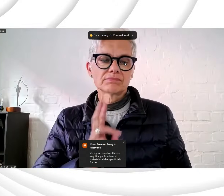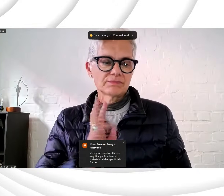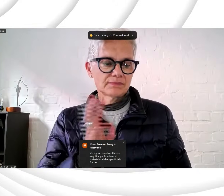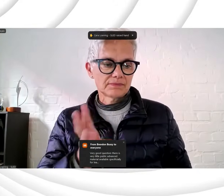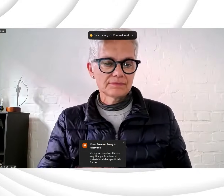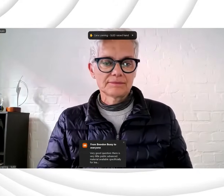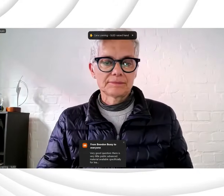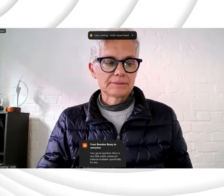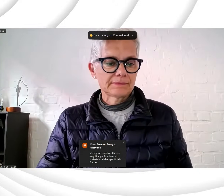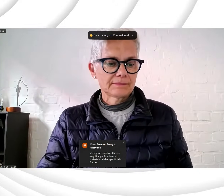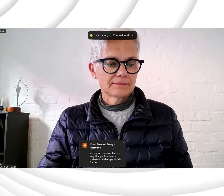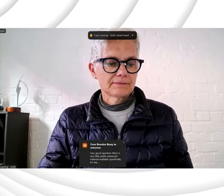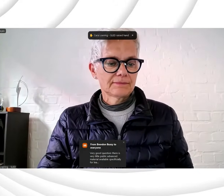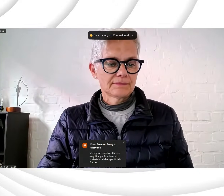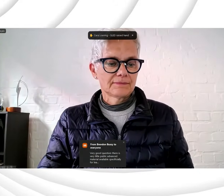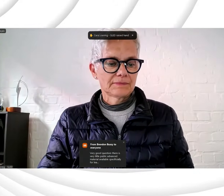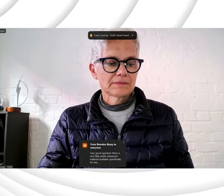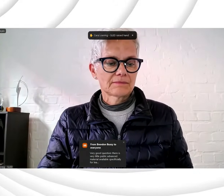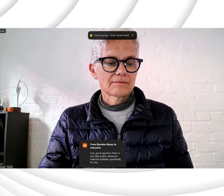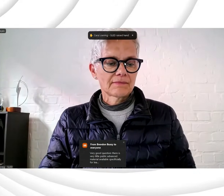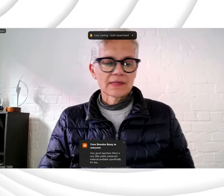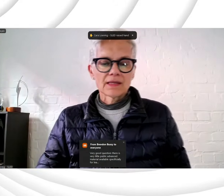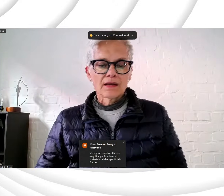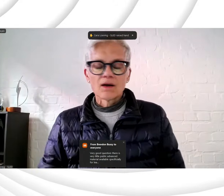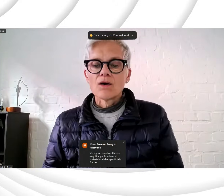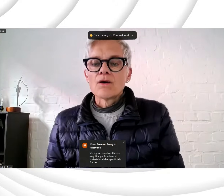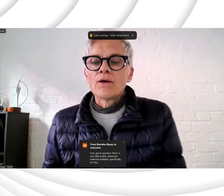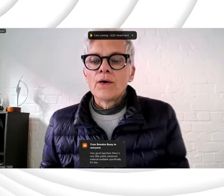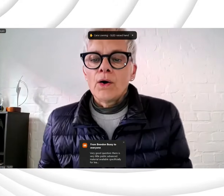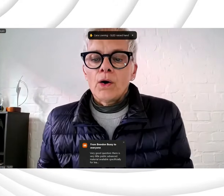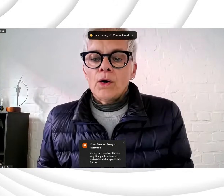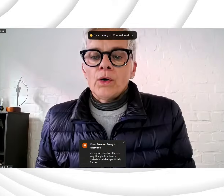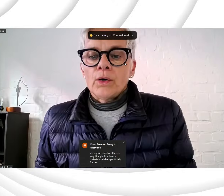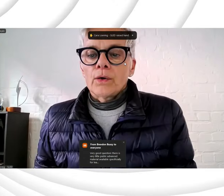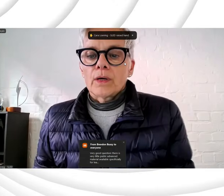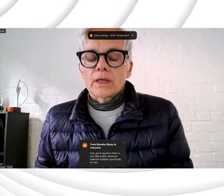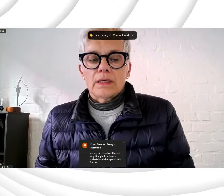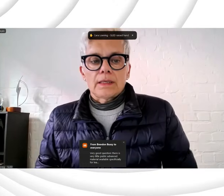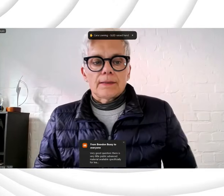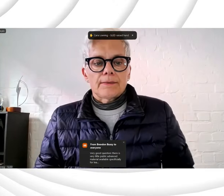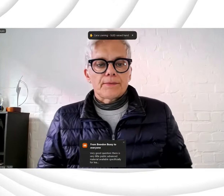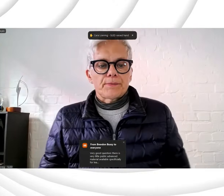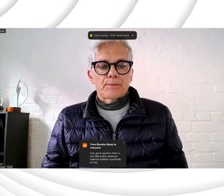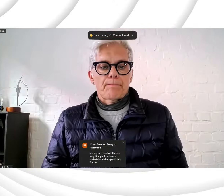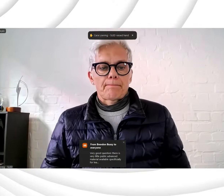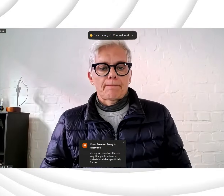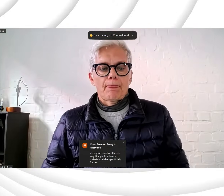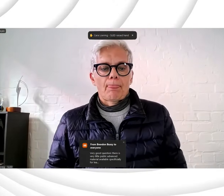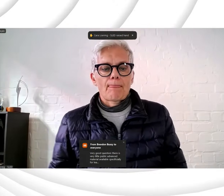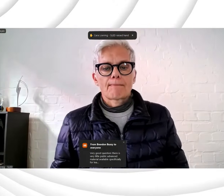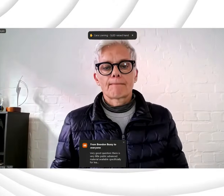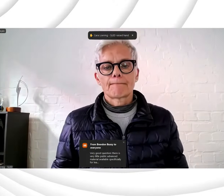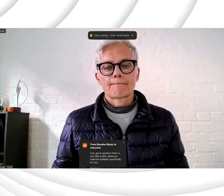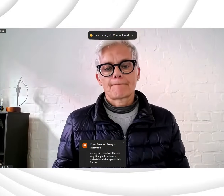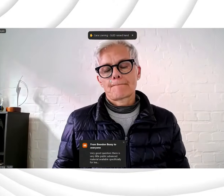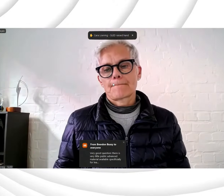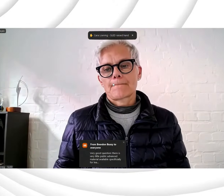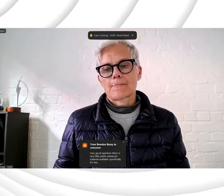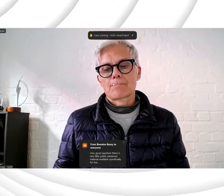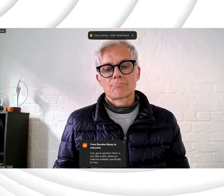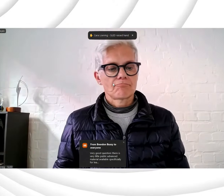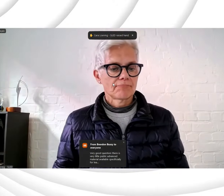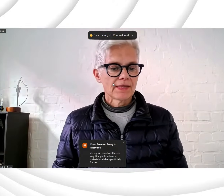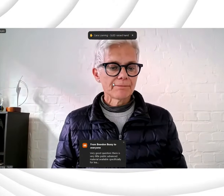If you're going to use English, okay, just a moment. We just need to make sure that tech has sound turned on. Are you unmuted as well?